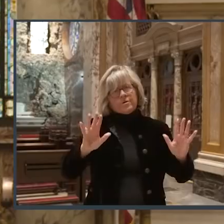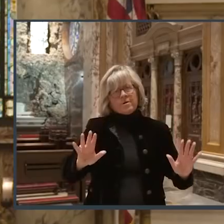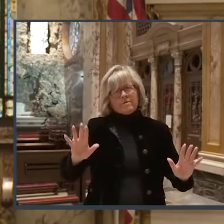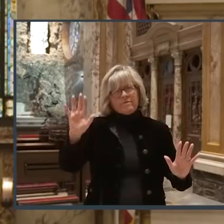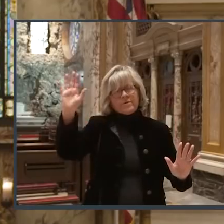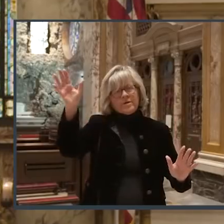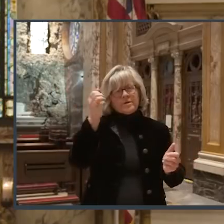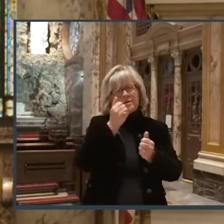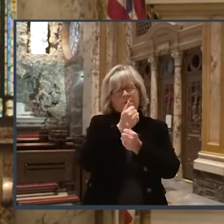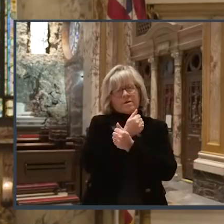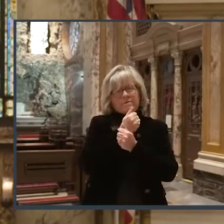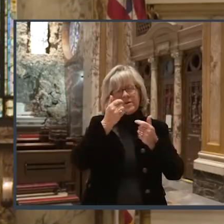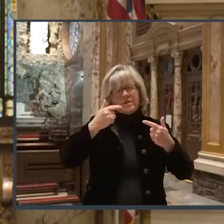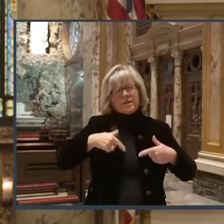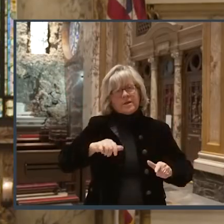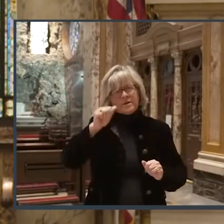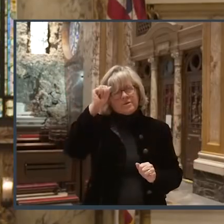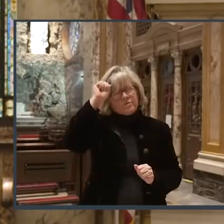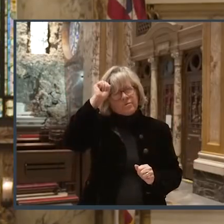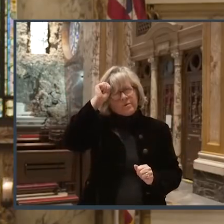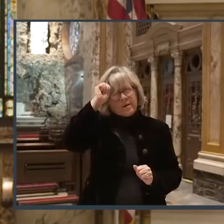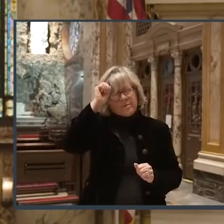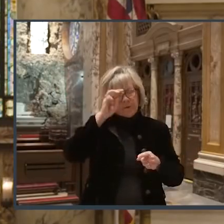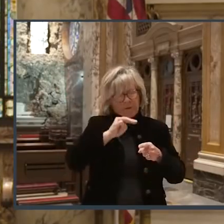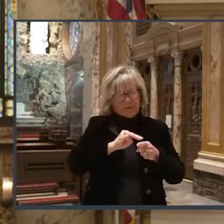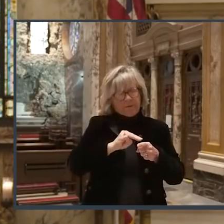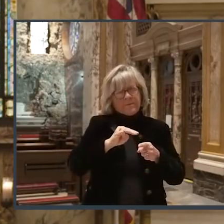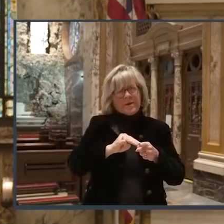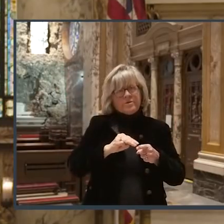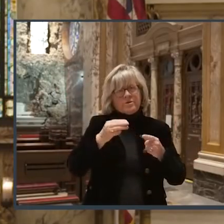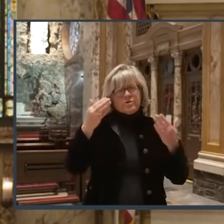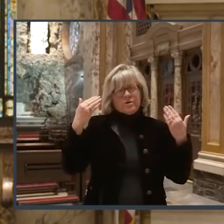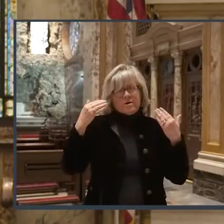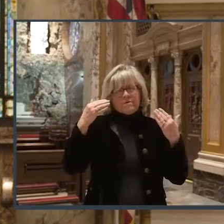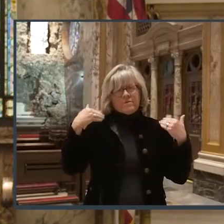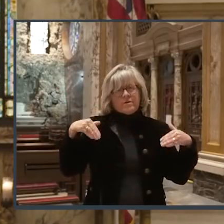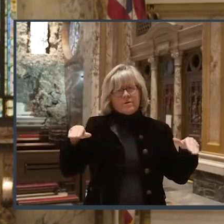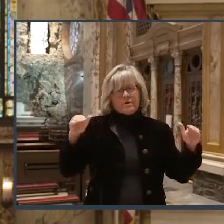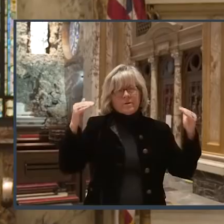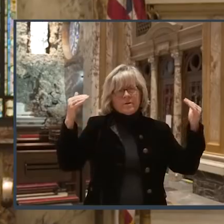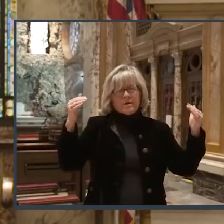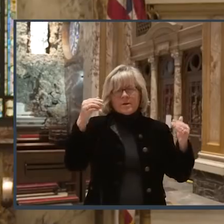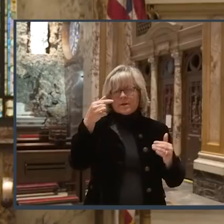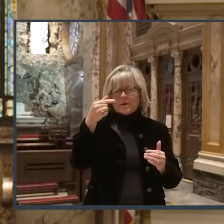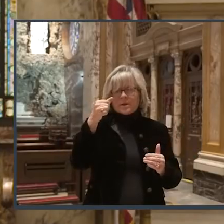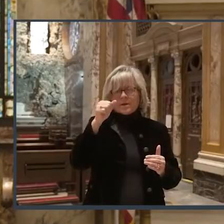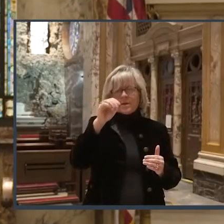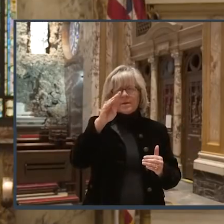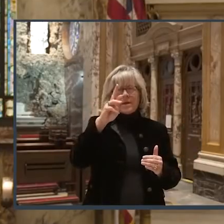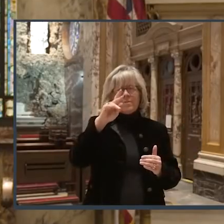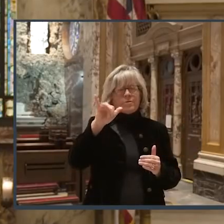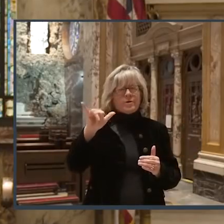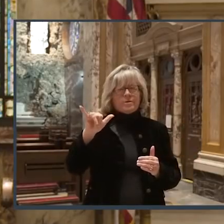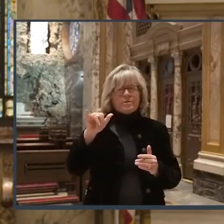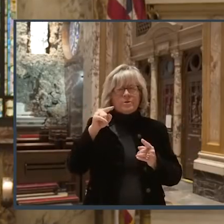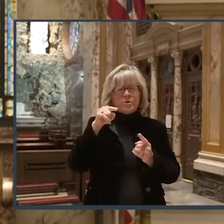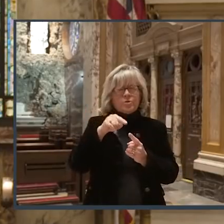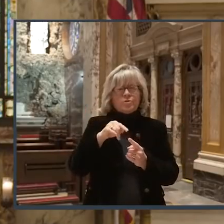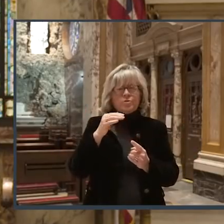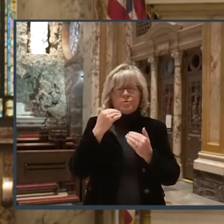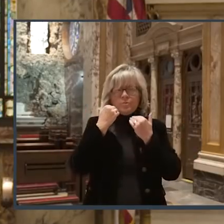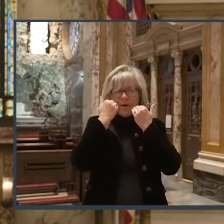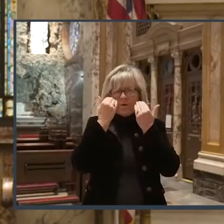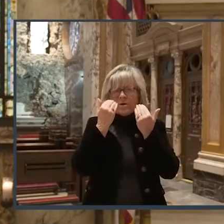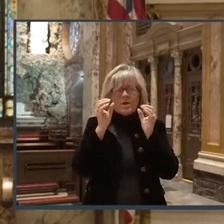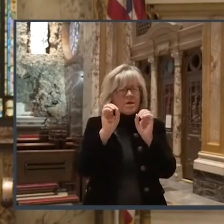us all, let us remember the message of Gabriel to Mary Nothing will be impossible for